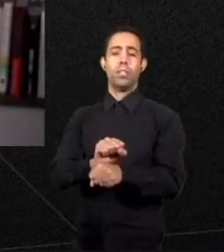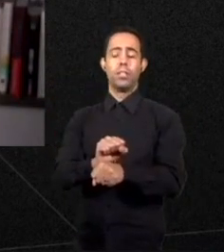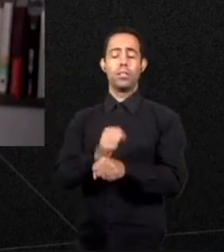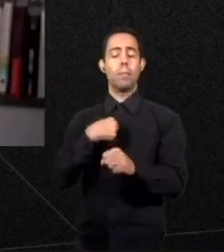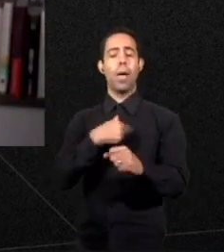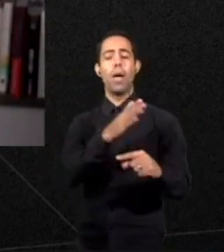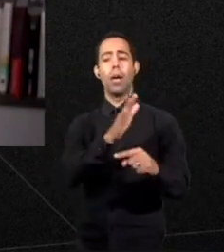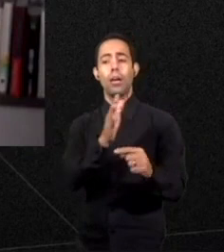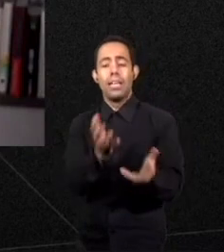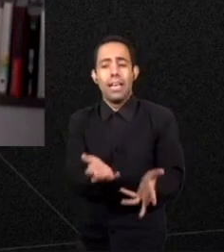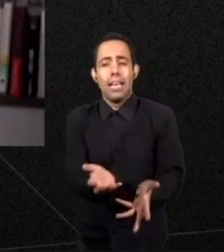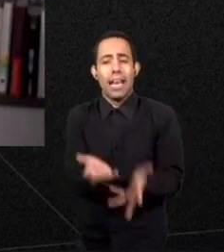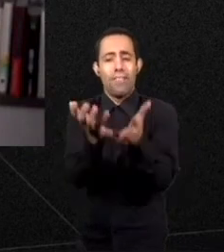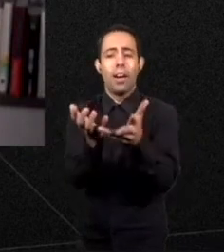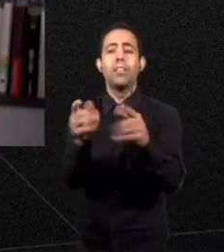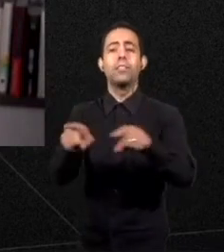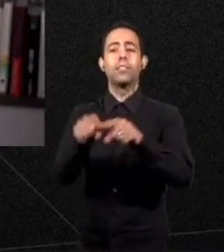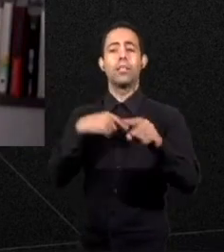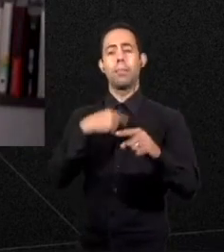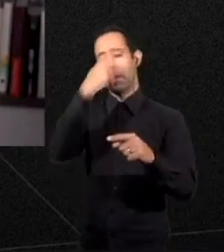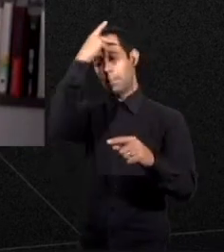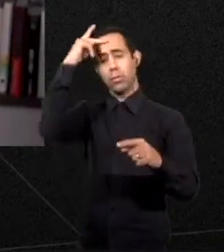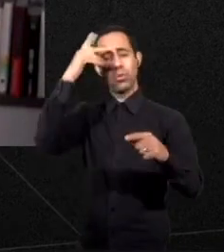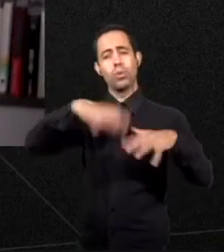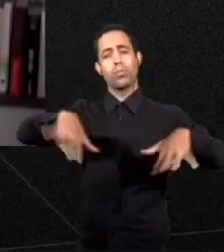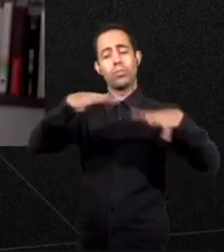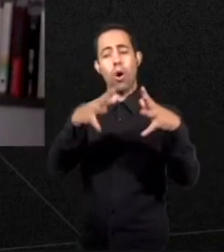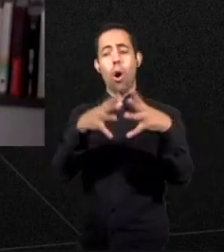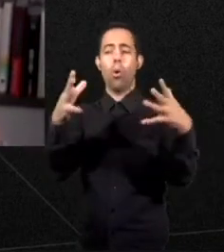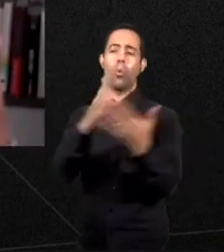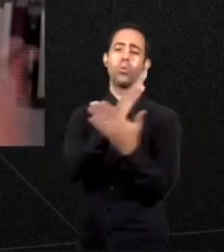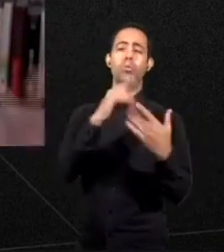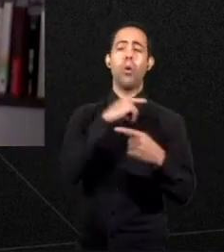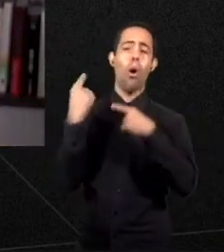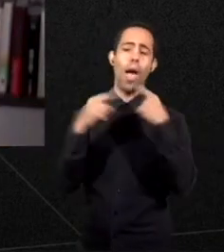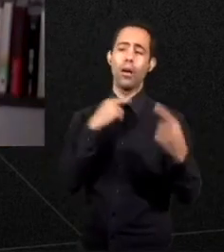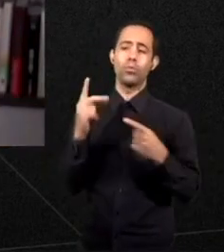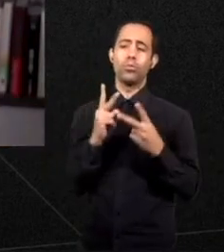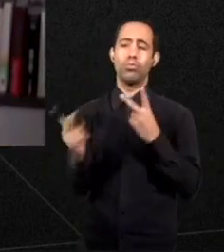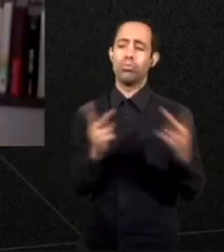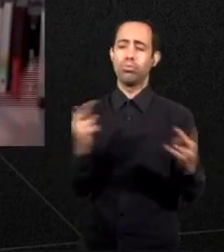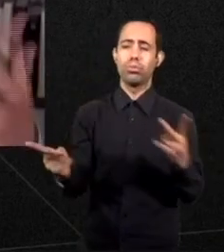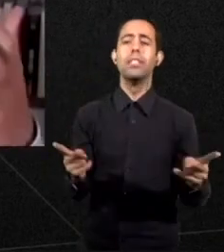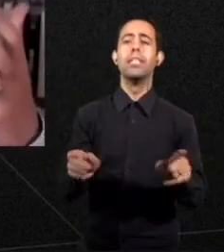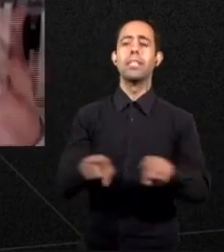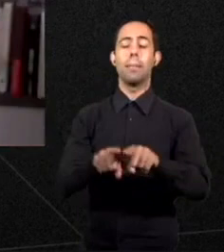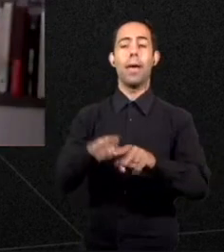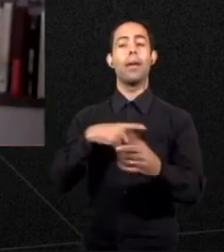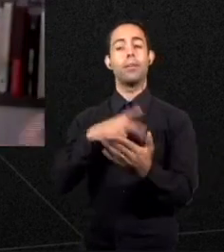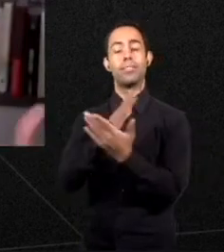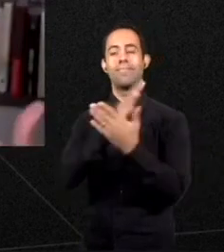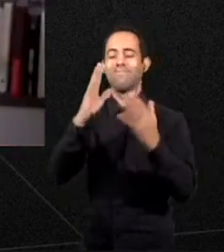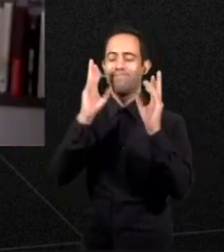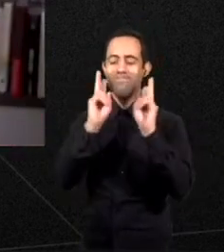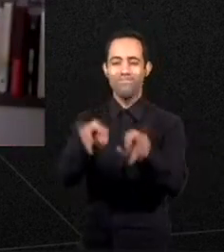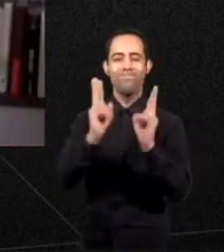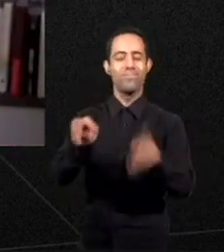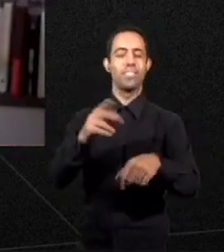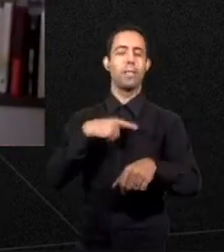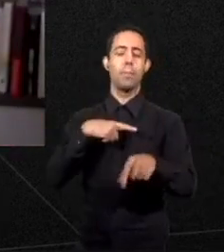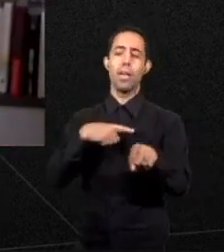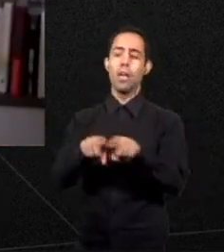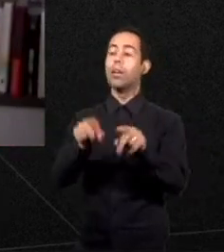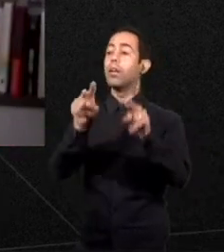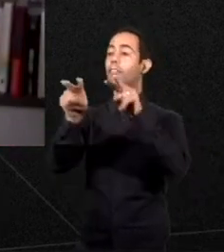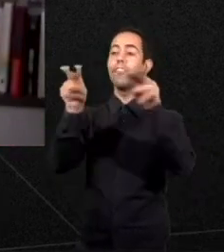thousands of preventable deaths. And even more so, we didn't see any global